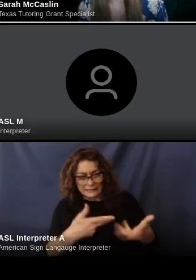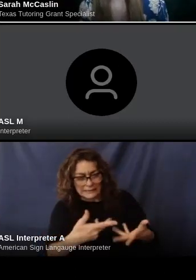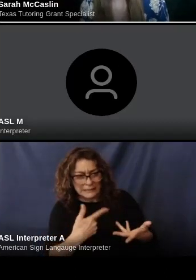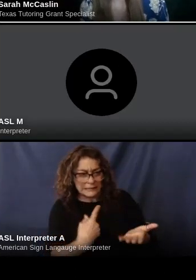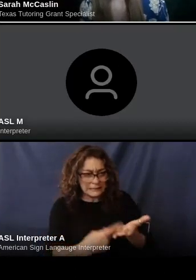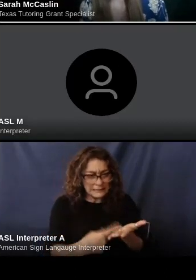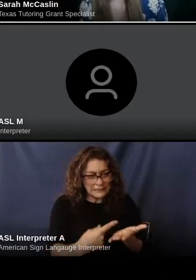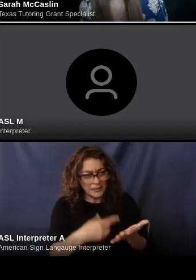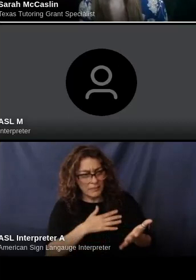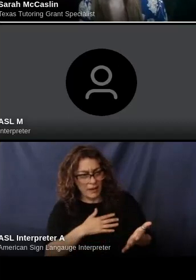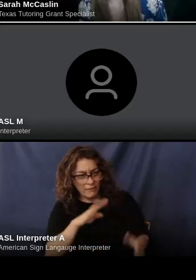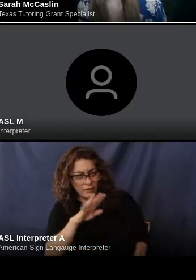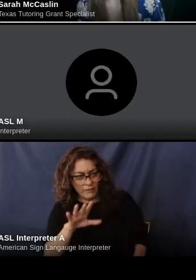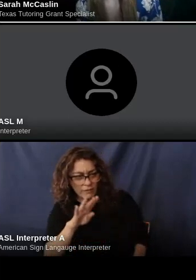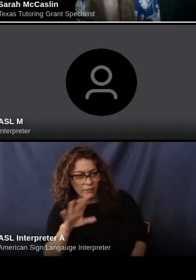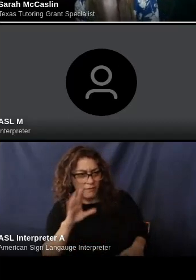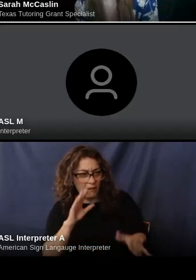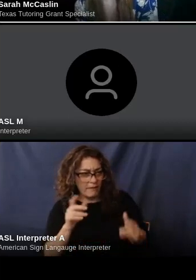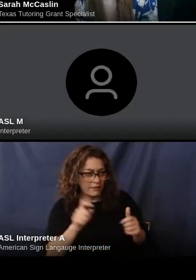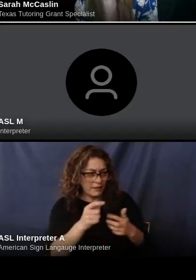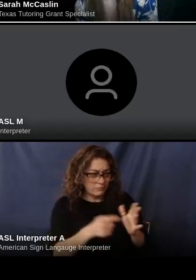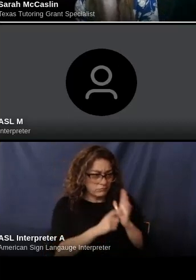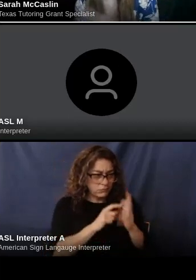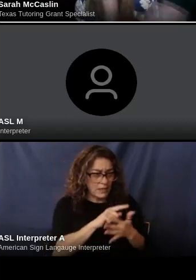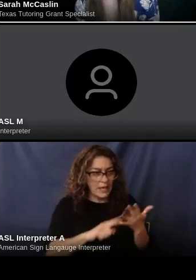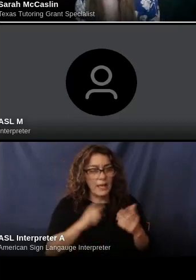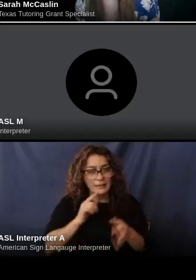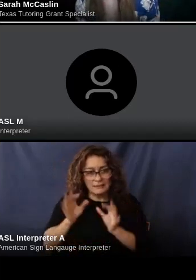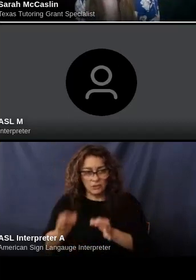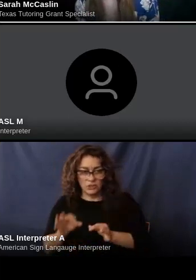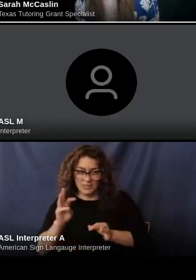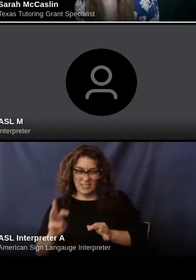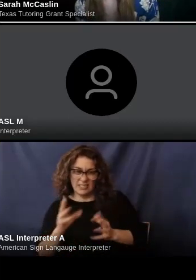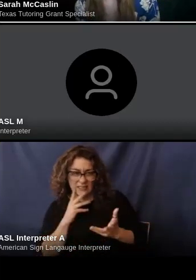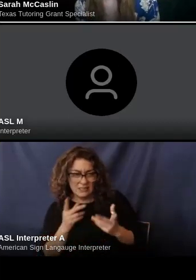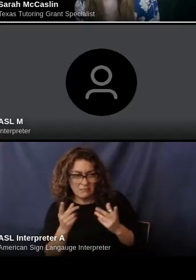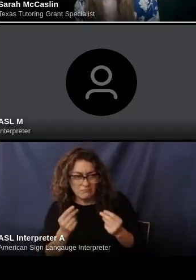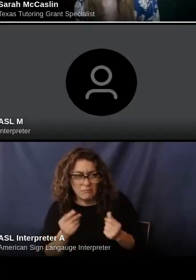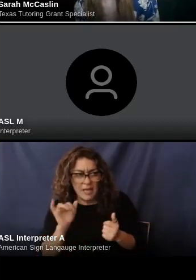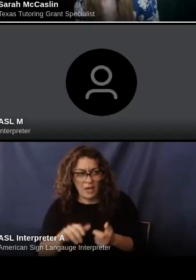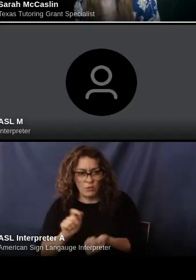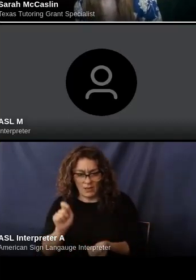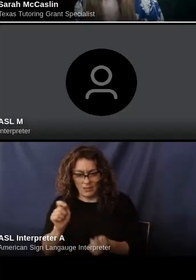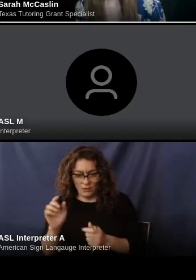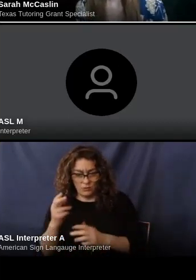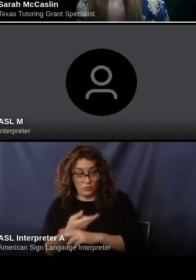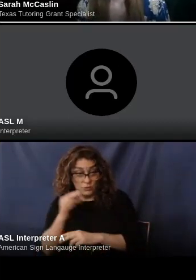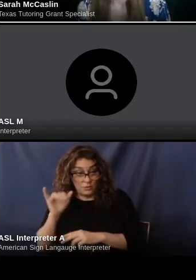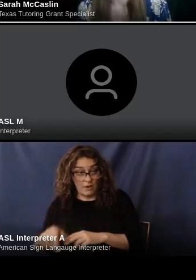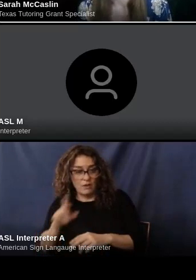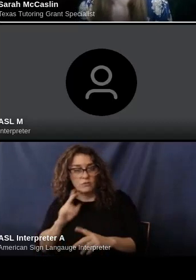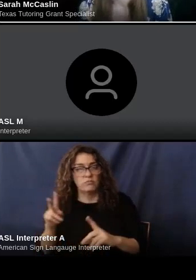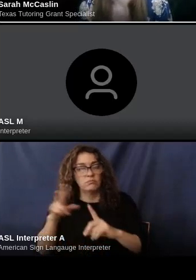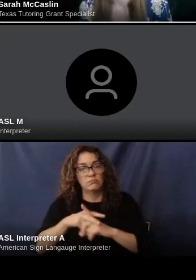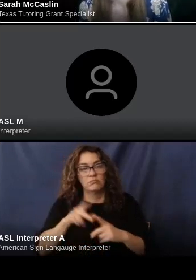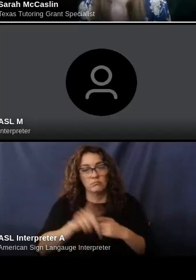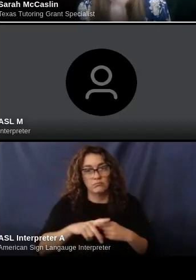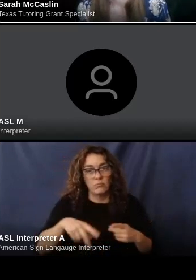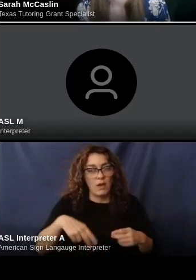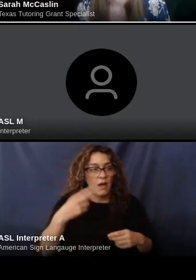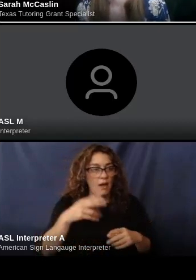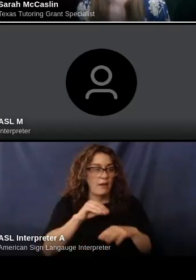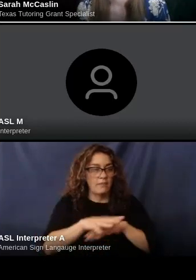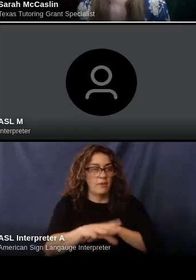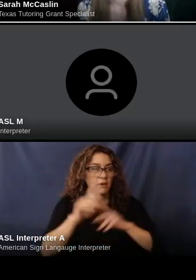and then specifically for Decision 6, how you plan on refining that into high impact tutoring plans. They will design